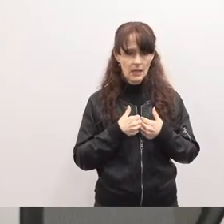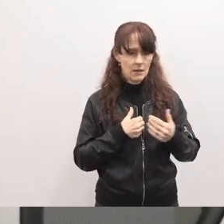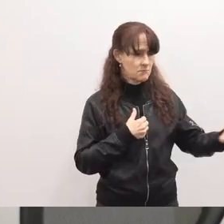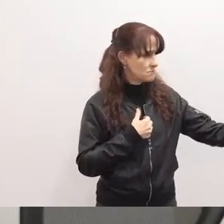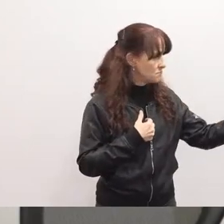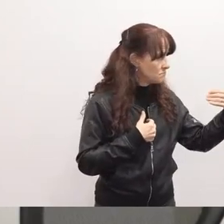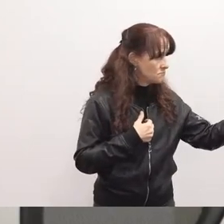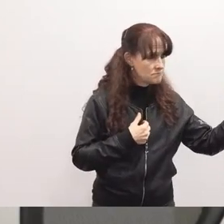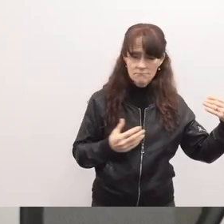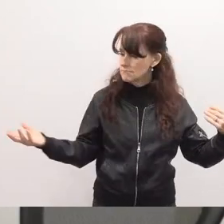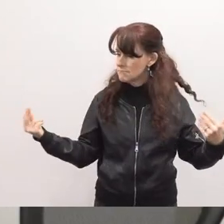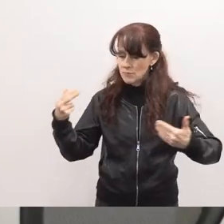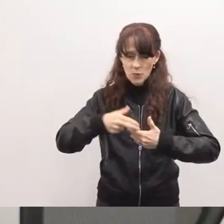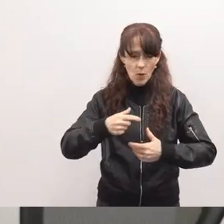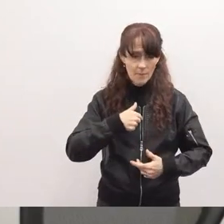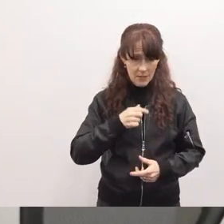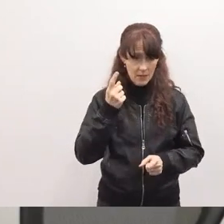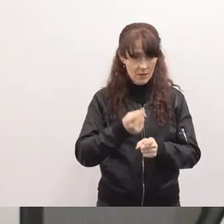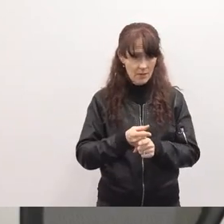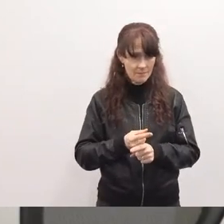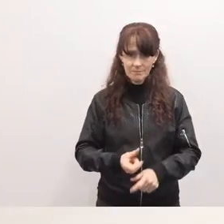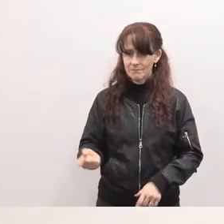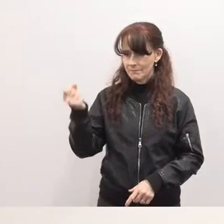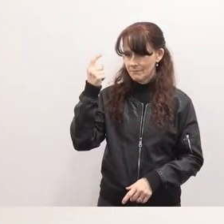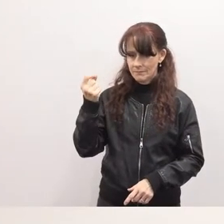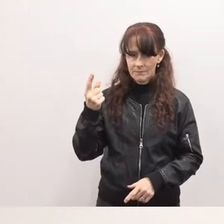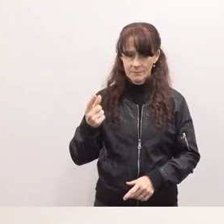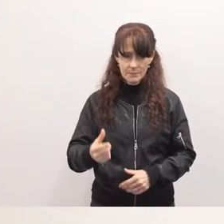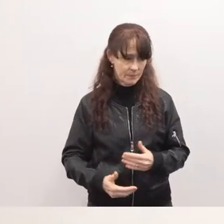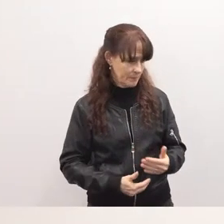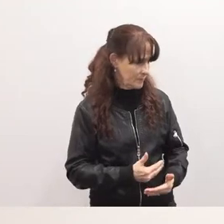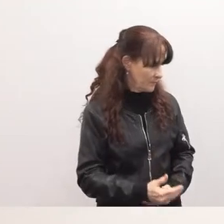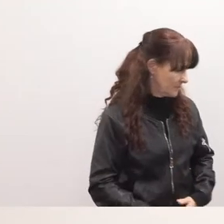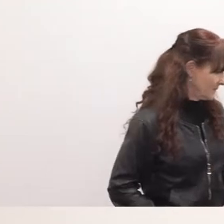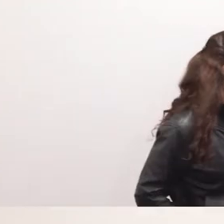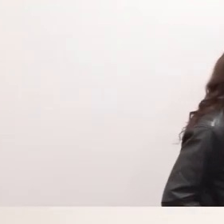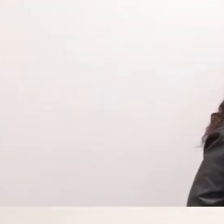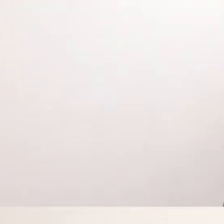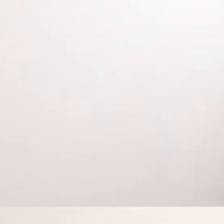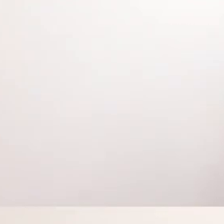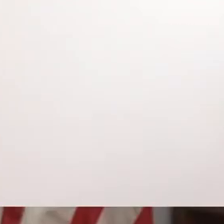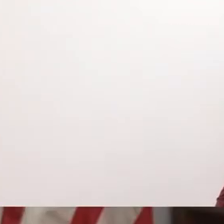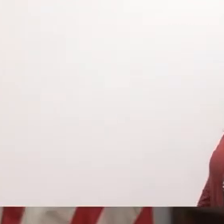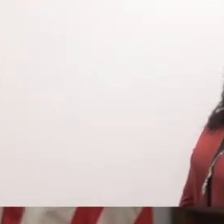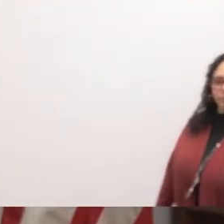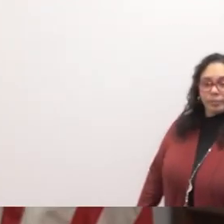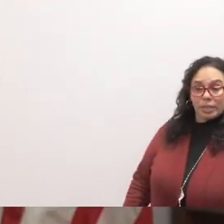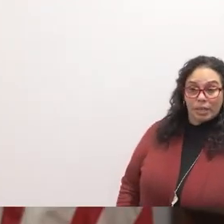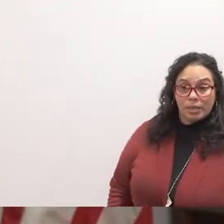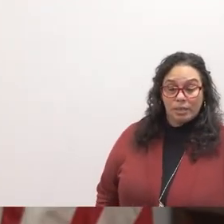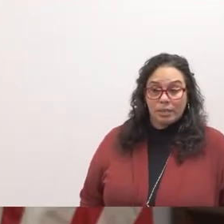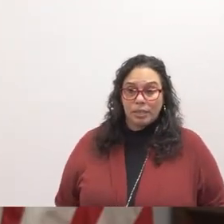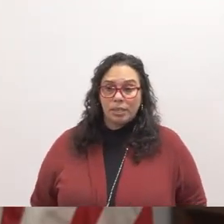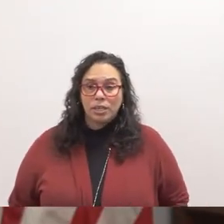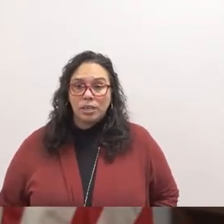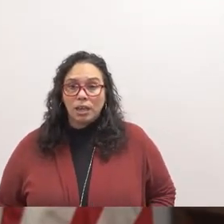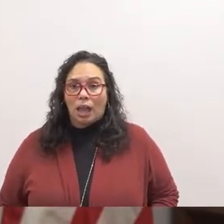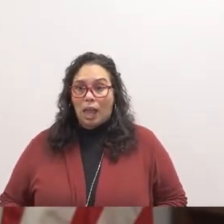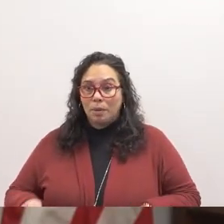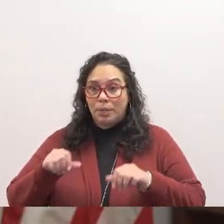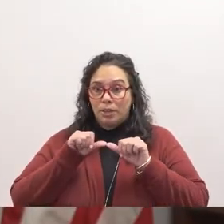engaging with other board members. Understood. So I'm going to keep rolling, because we are all engaged in community context. I